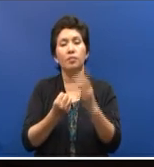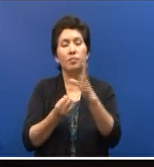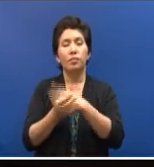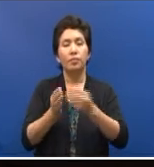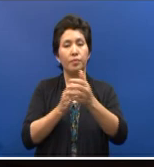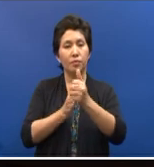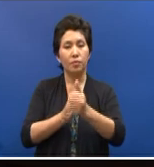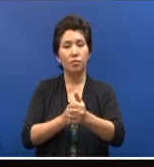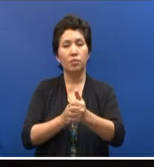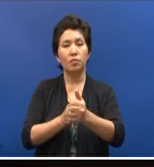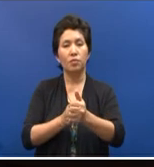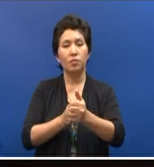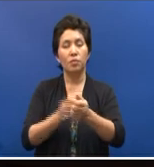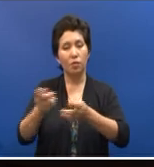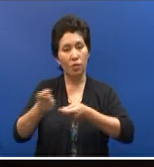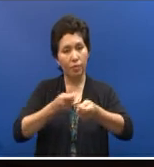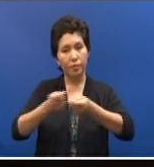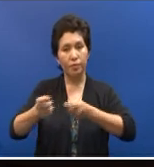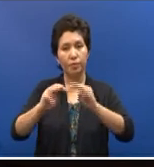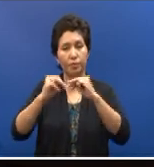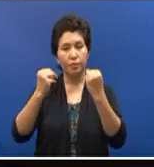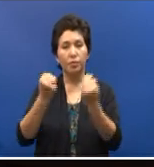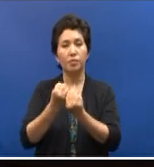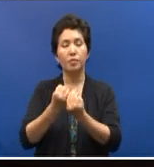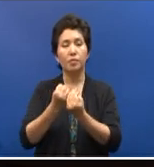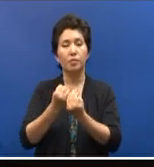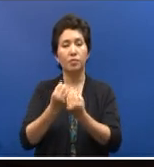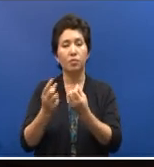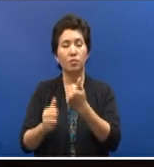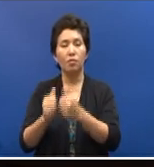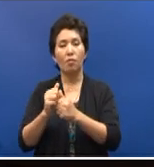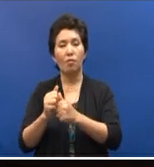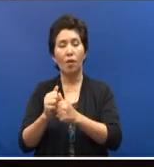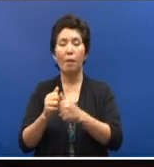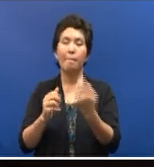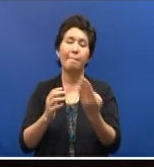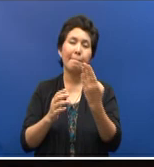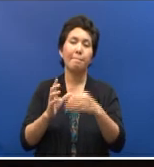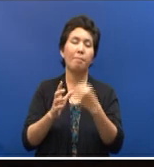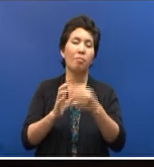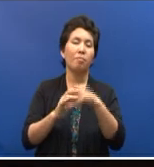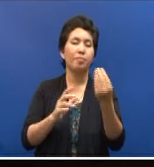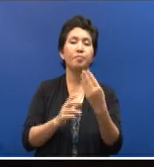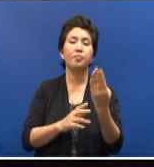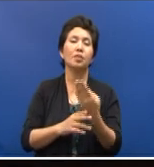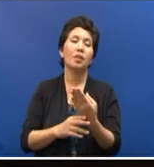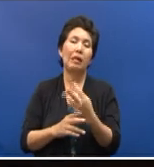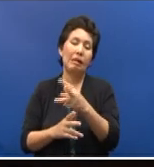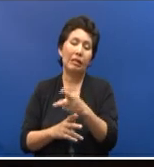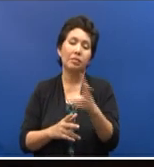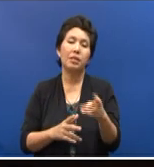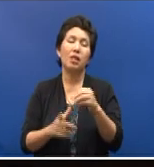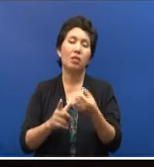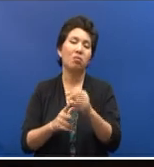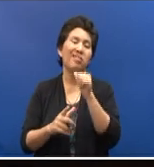the means in order to control the society, whether they be informal or formal. Okay,